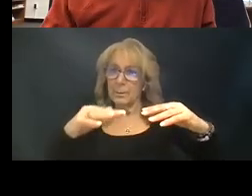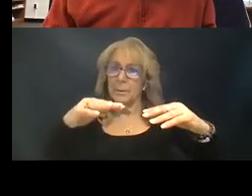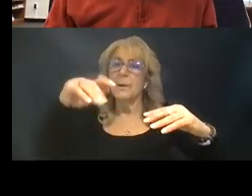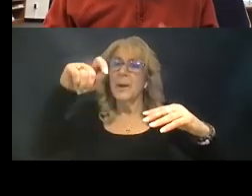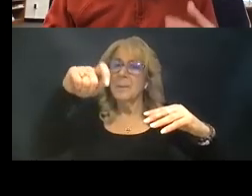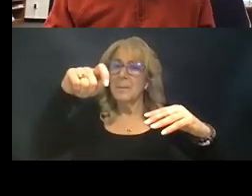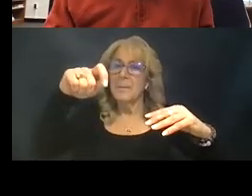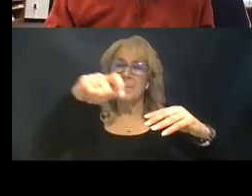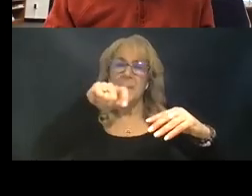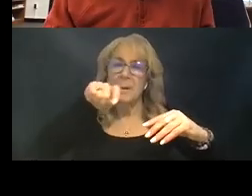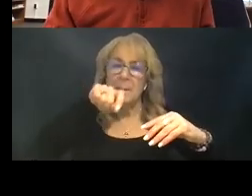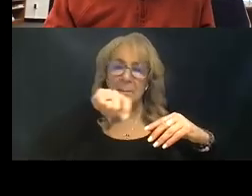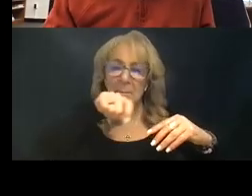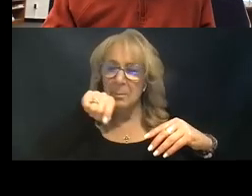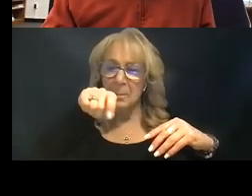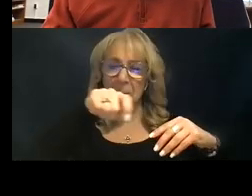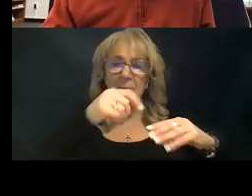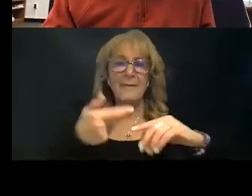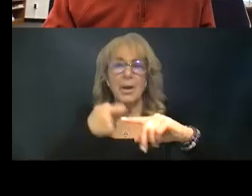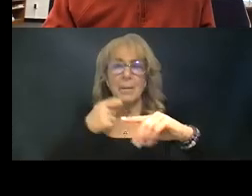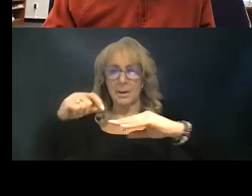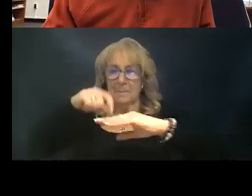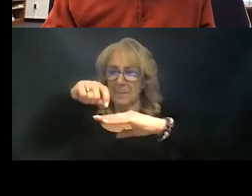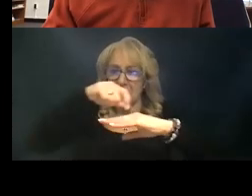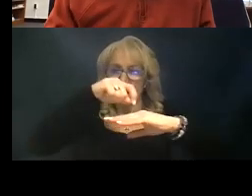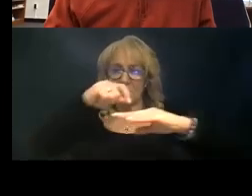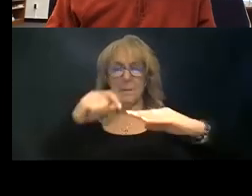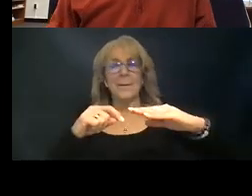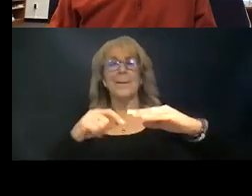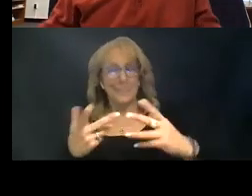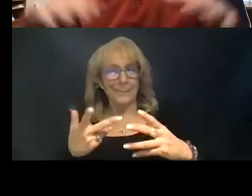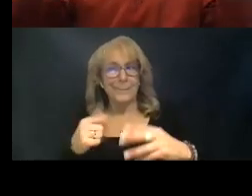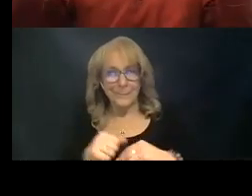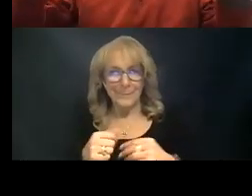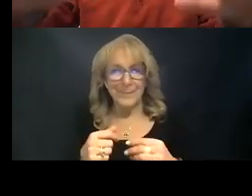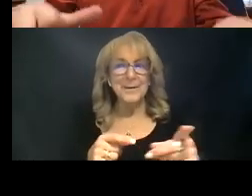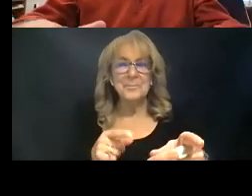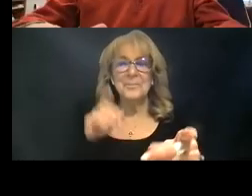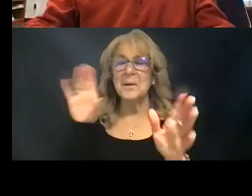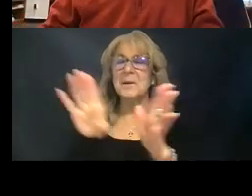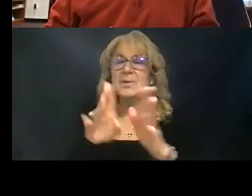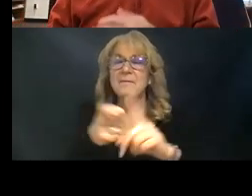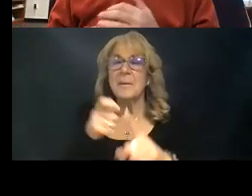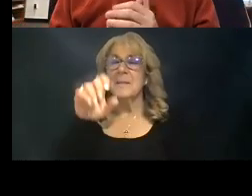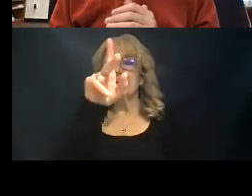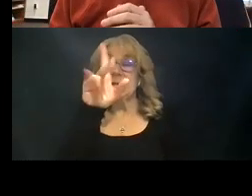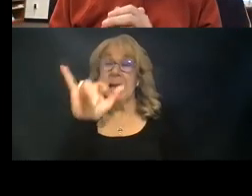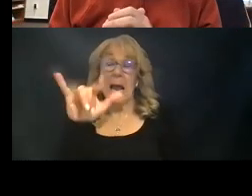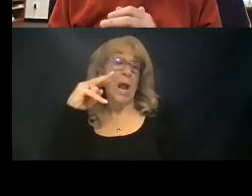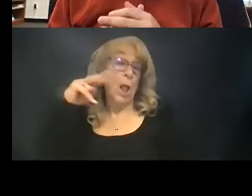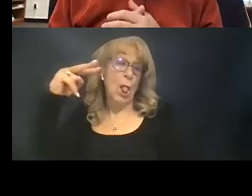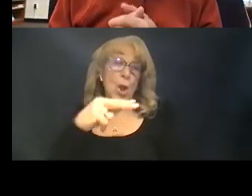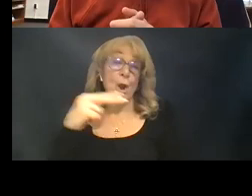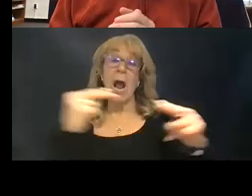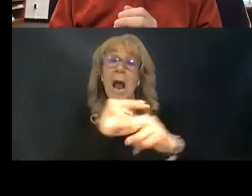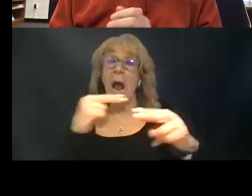Now, there are fluid-like activities in many places. And here is an image from the sky looking down at the highways of